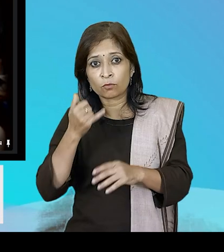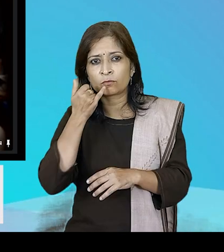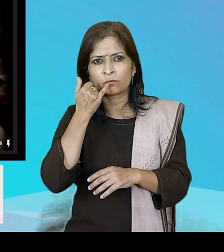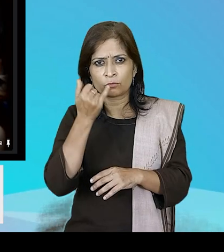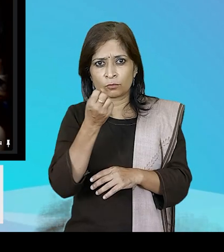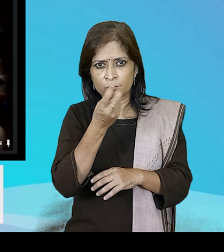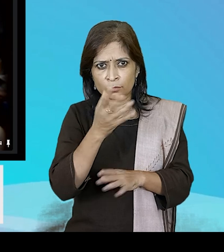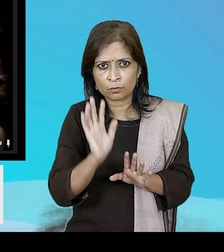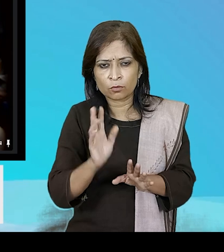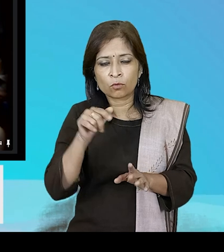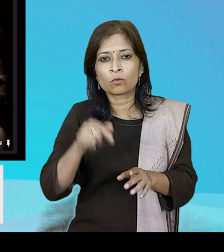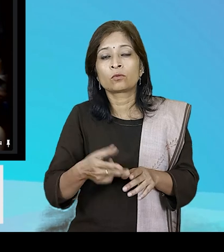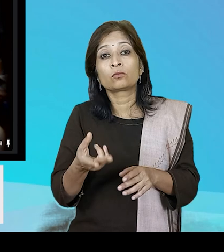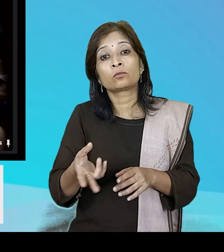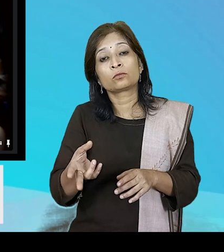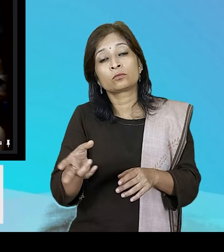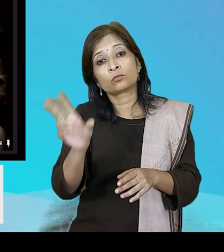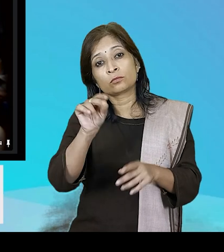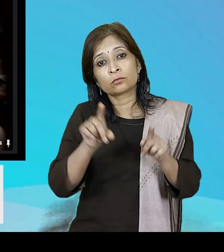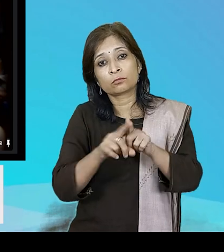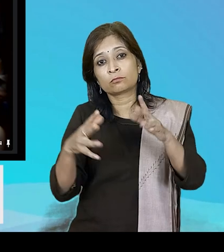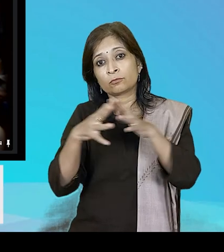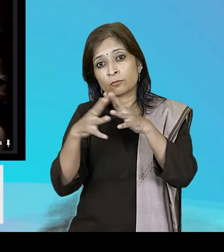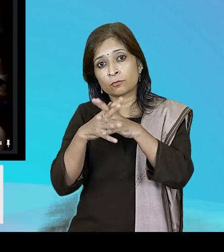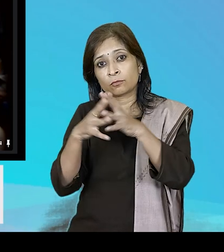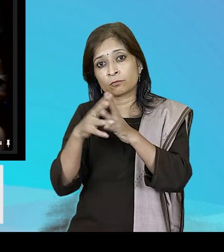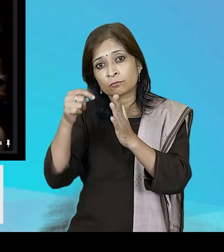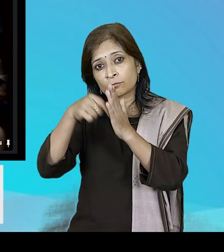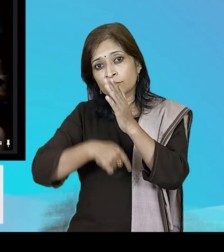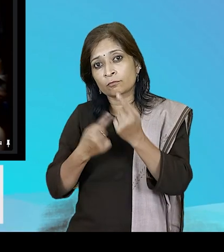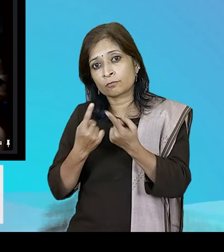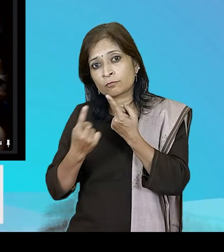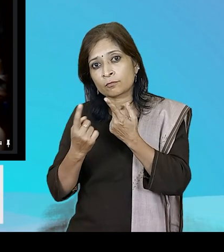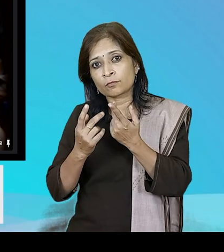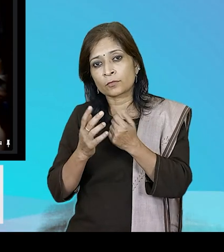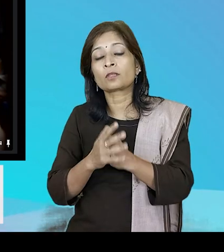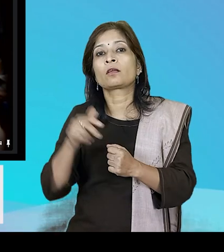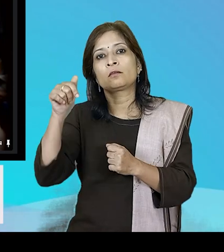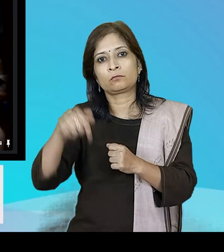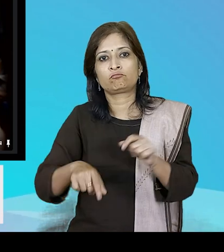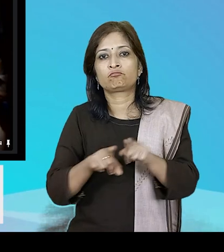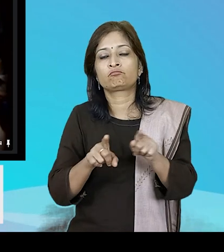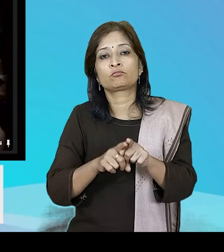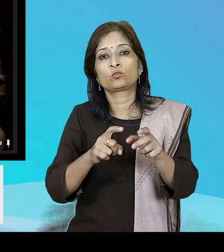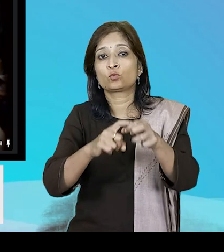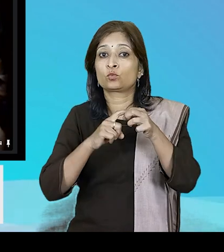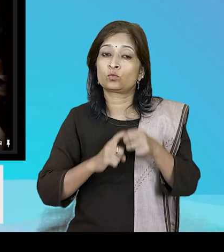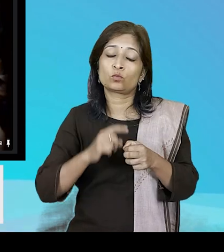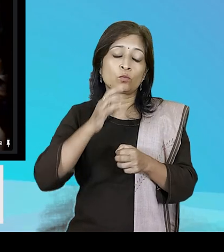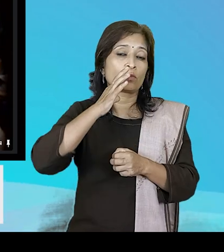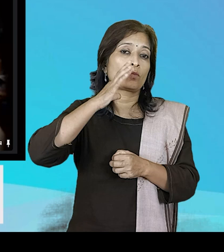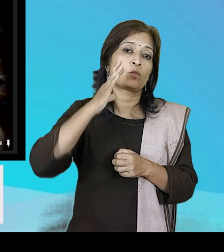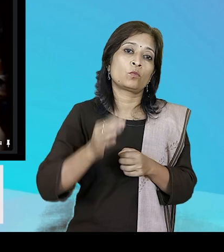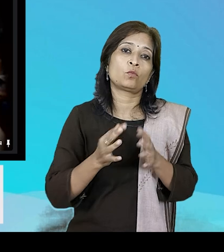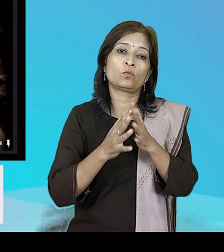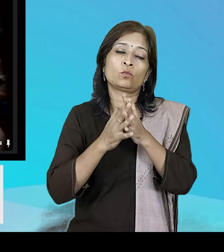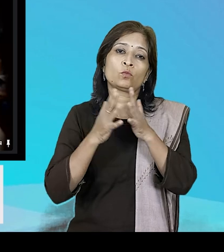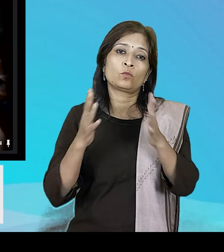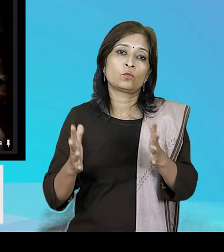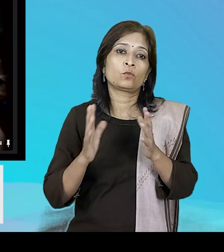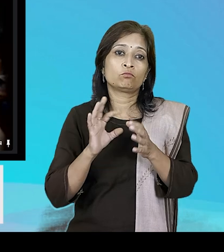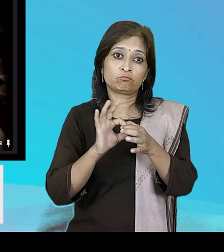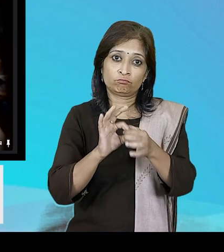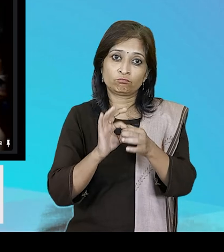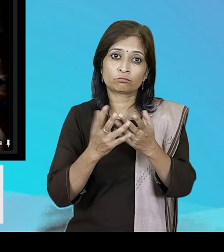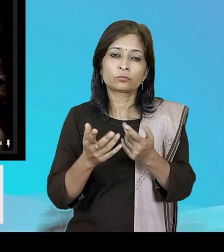number, or do we have to go redirect ourselves to the website again? Thank you for asking this question. It's a very,